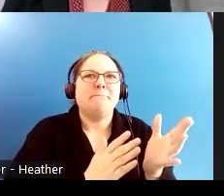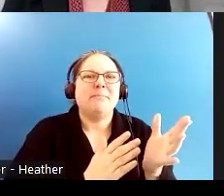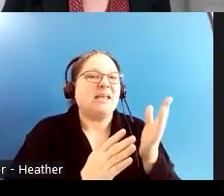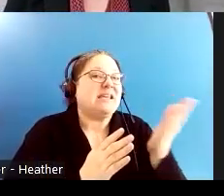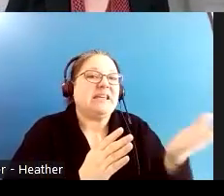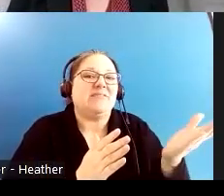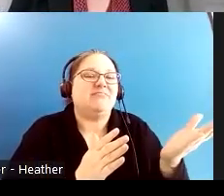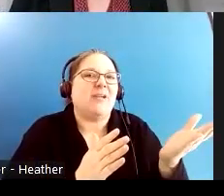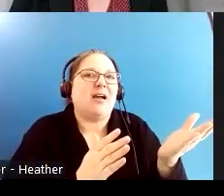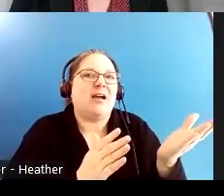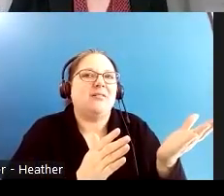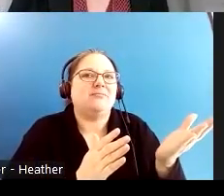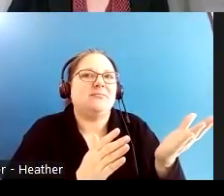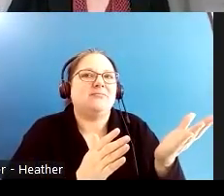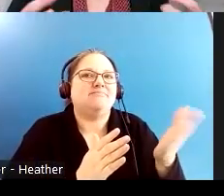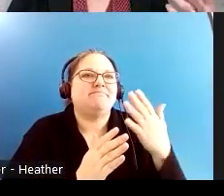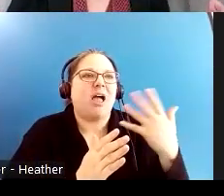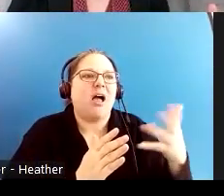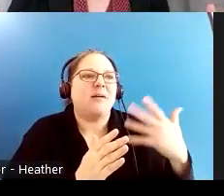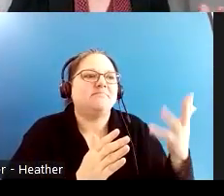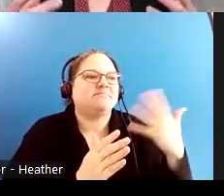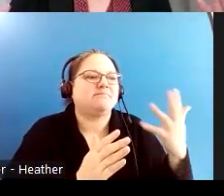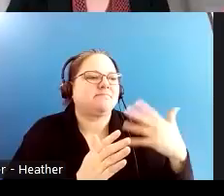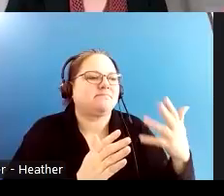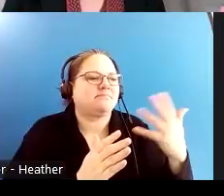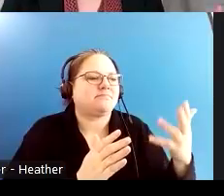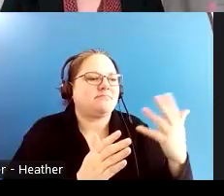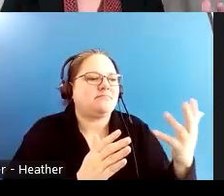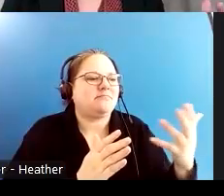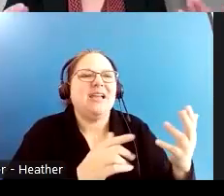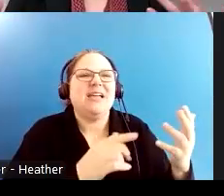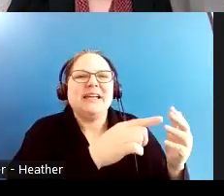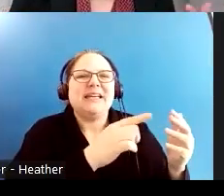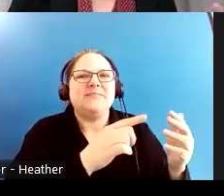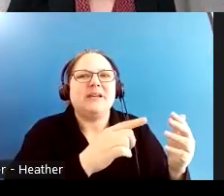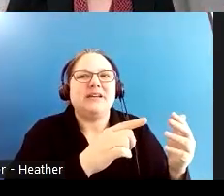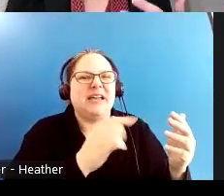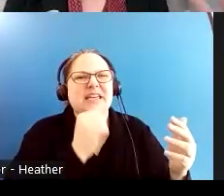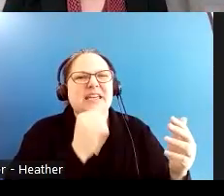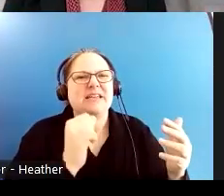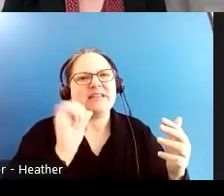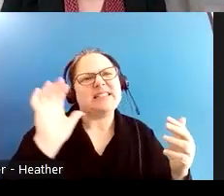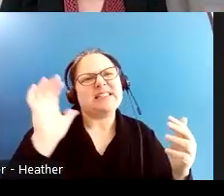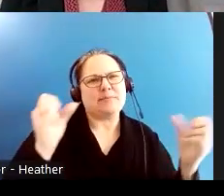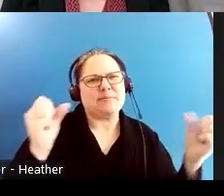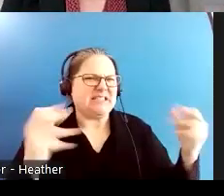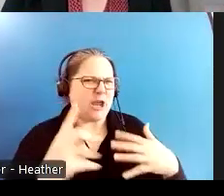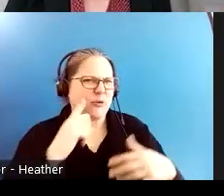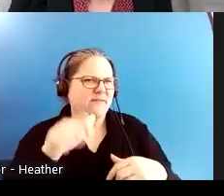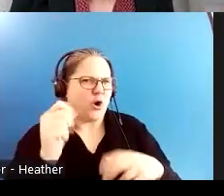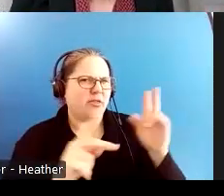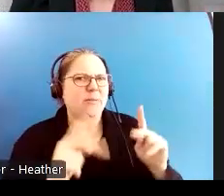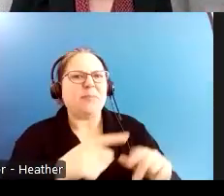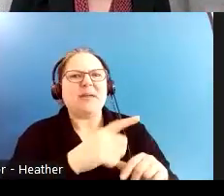had this kind of a portrayal of scariness to other people. He wasn't making suicidal and